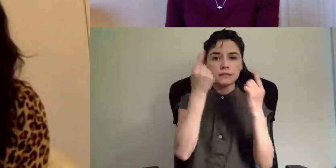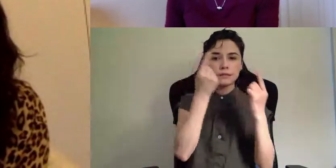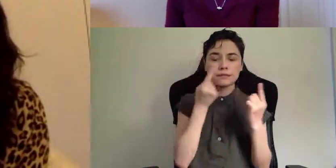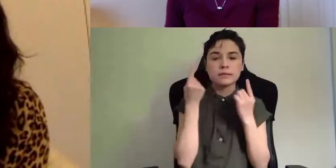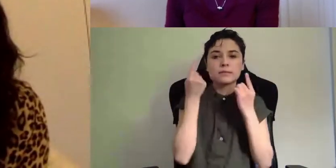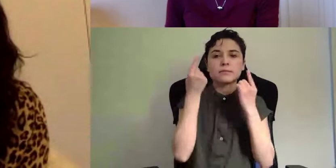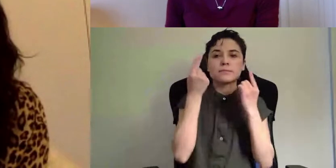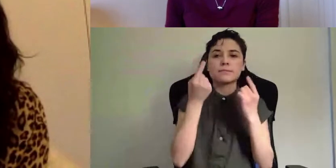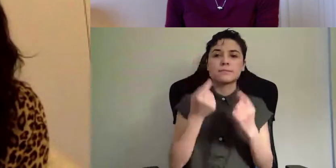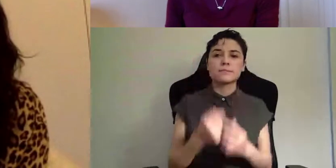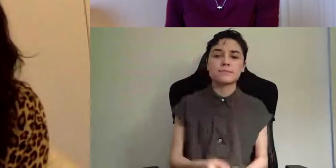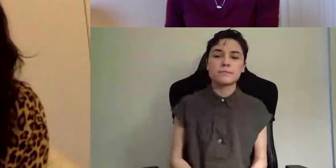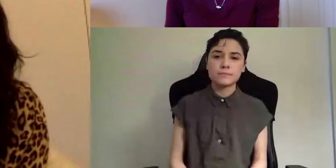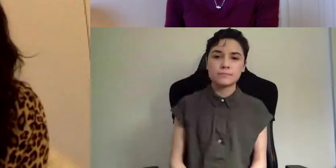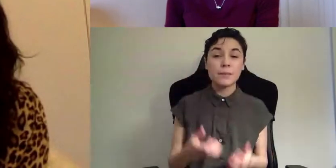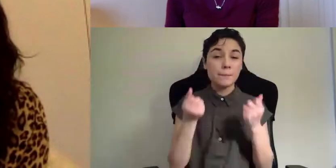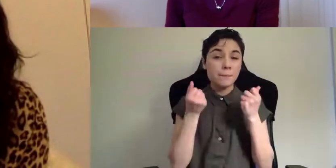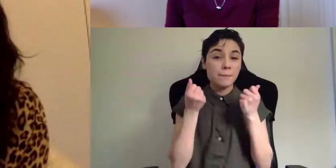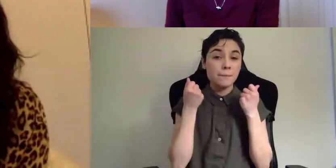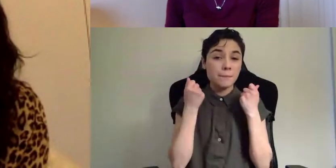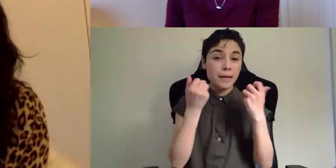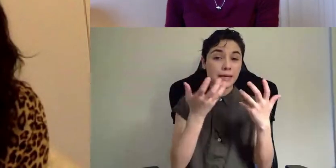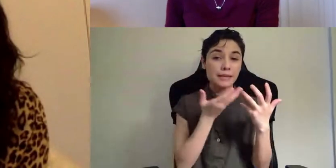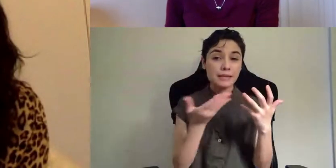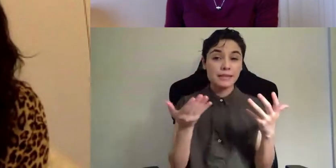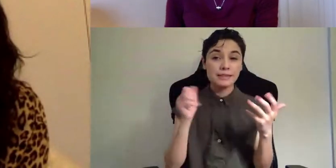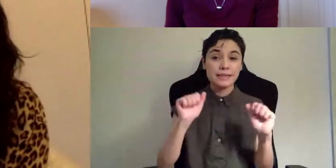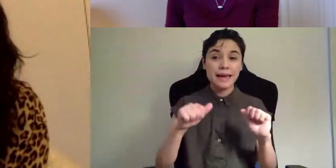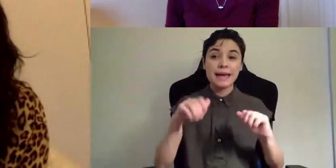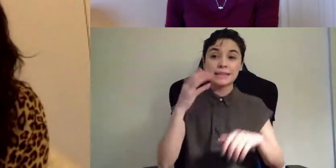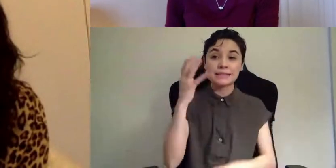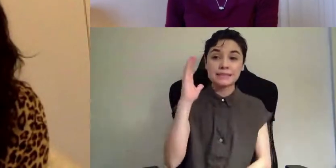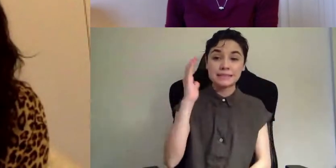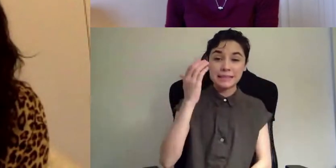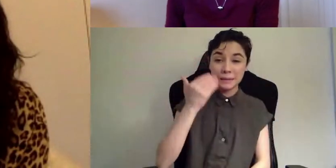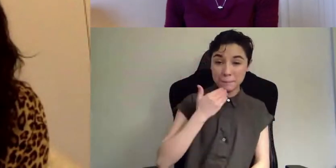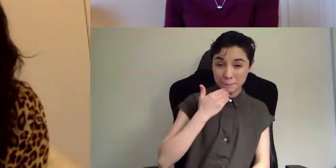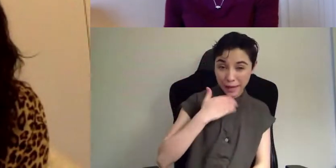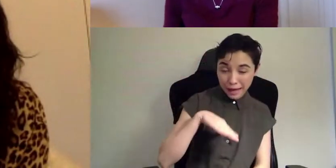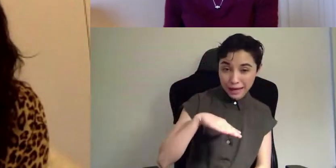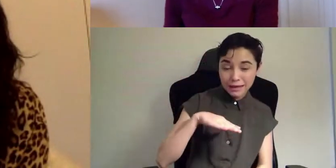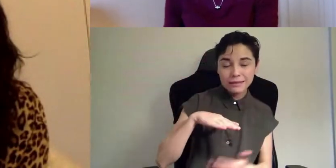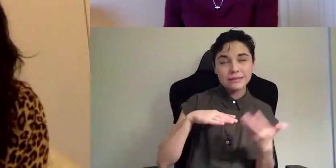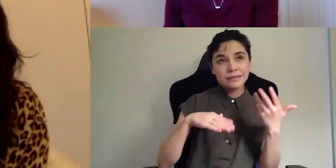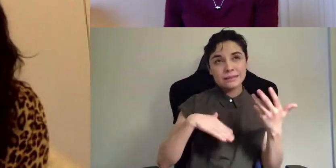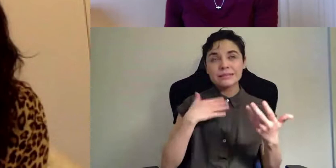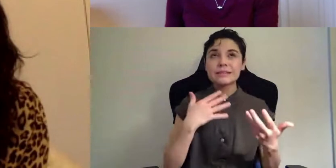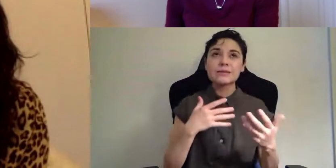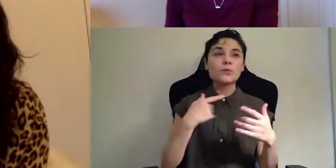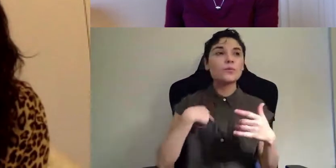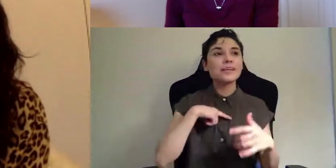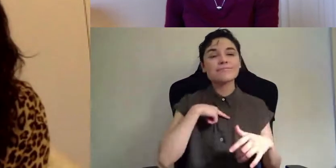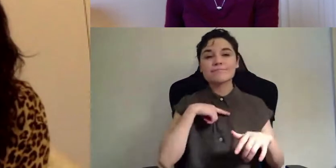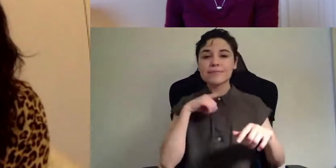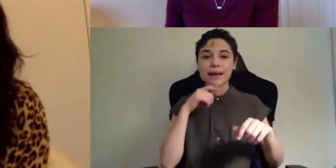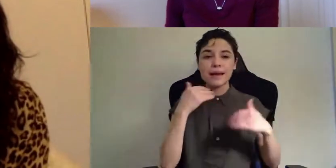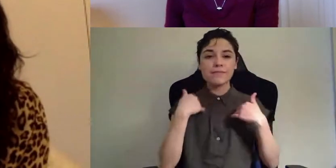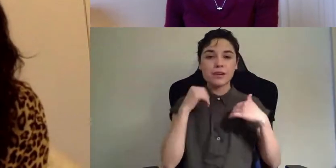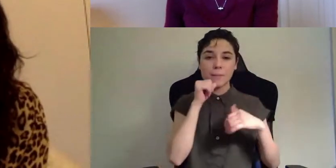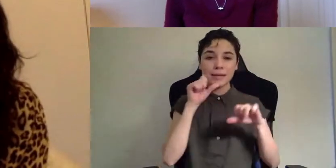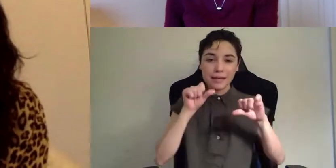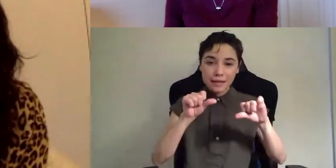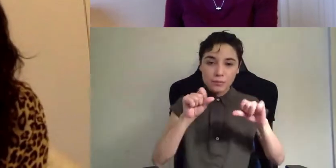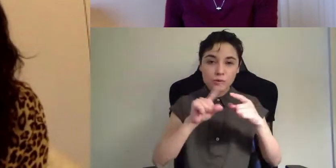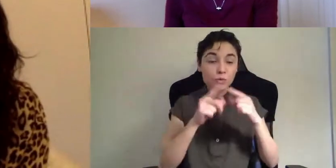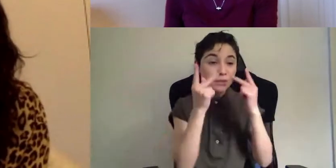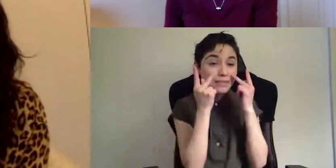bad. We haven't been able to see people. We haven't been able to see people for a